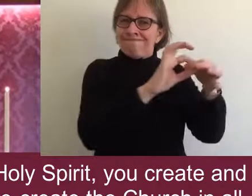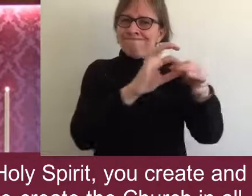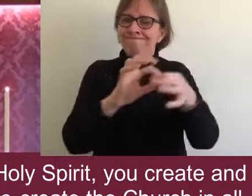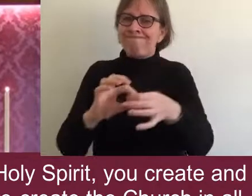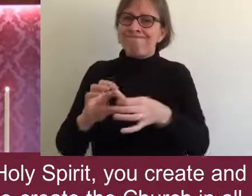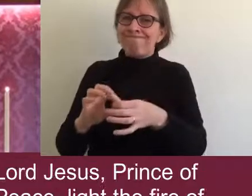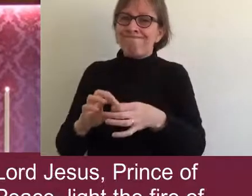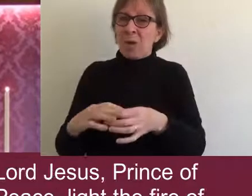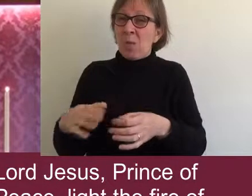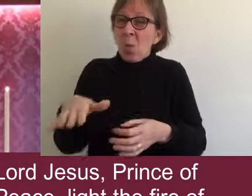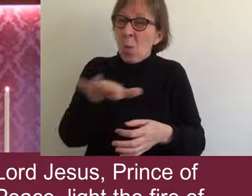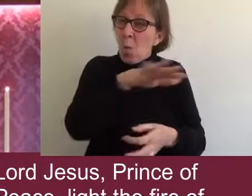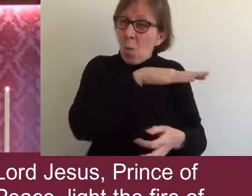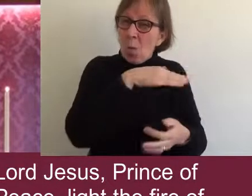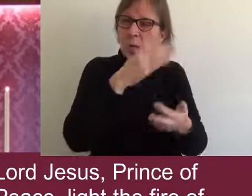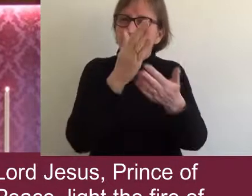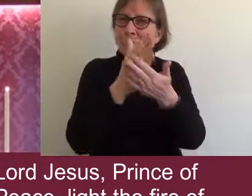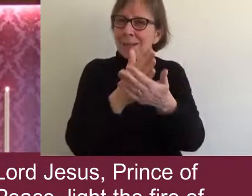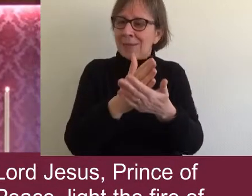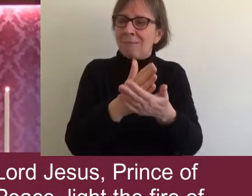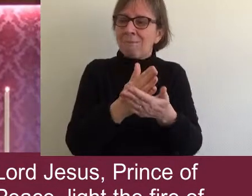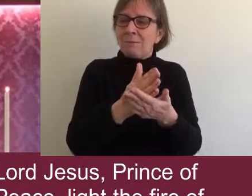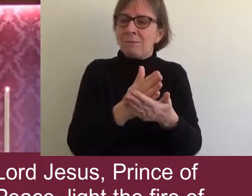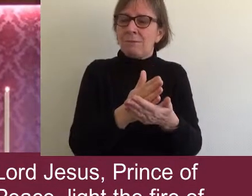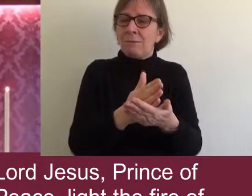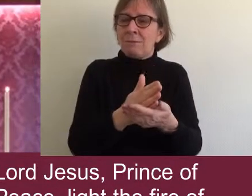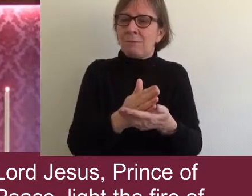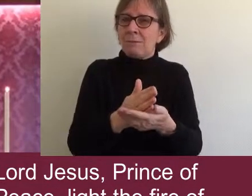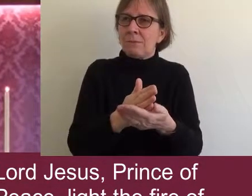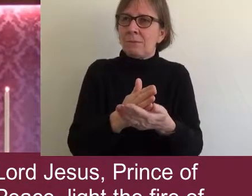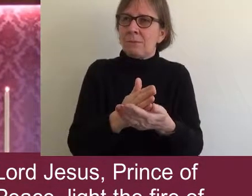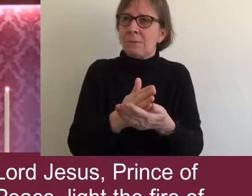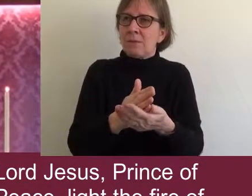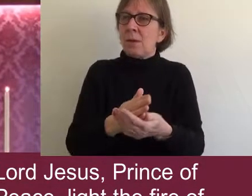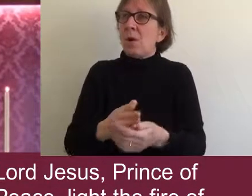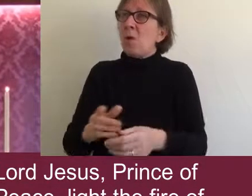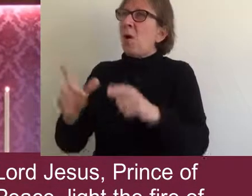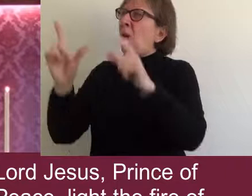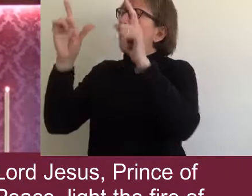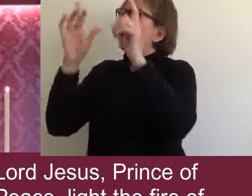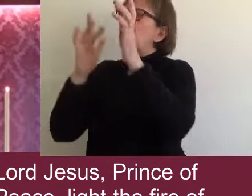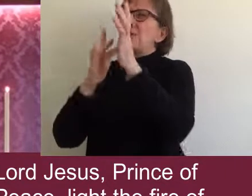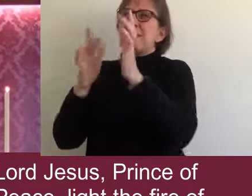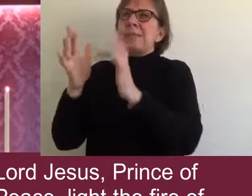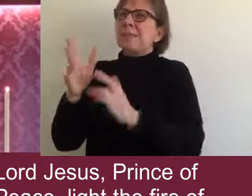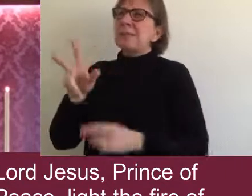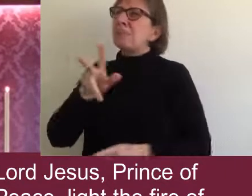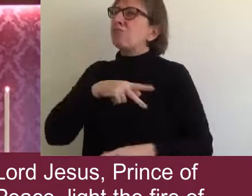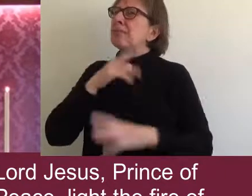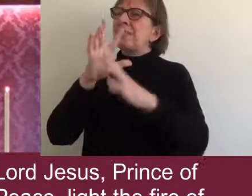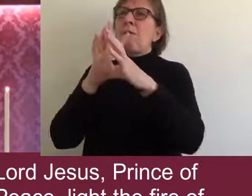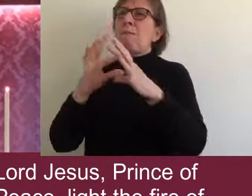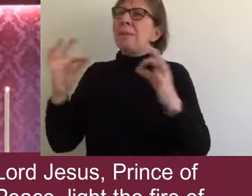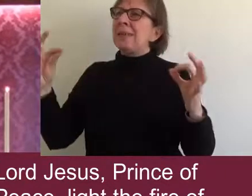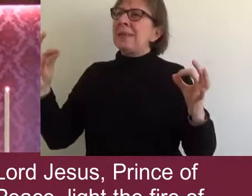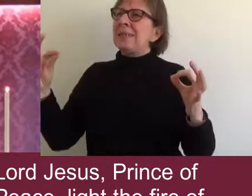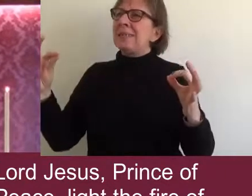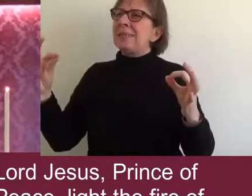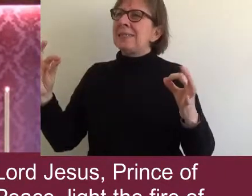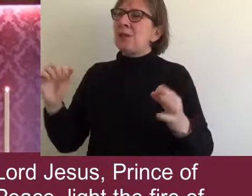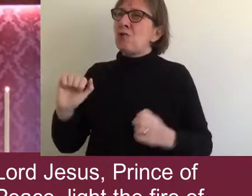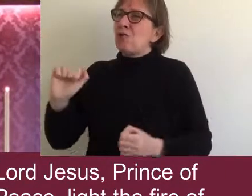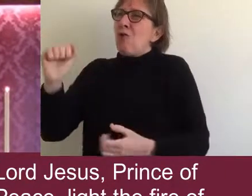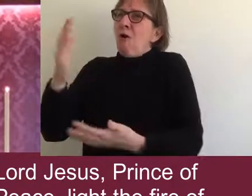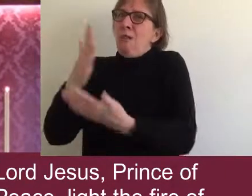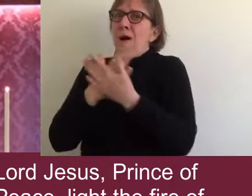believe. Lord Jesus, Prince of Peace, light the fire of your love